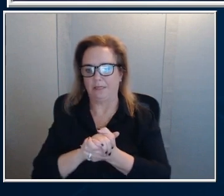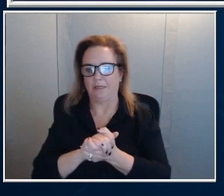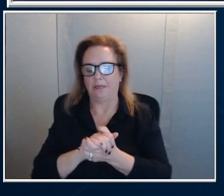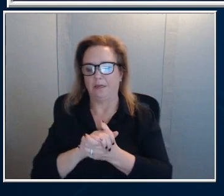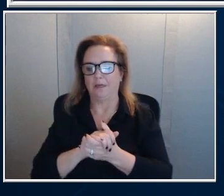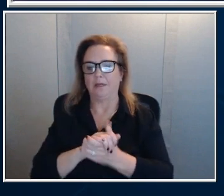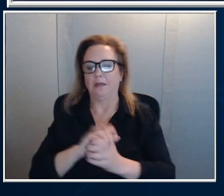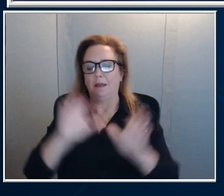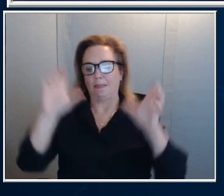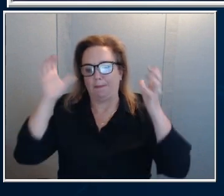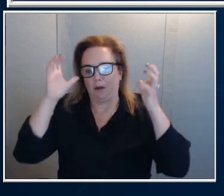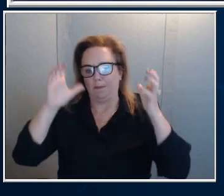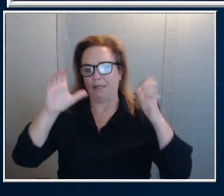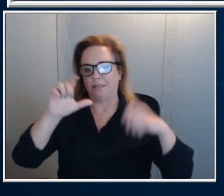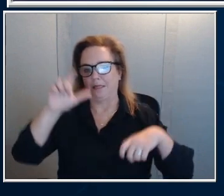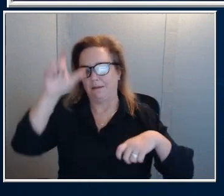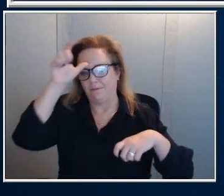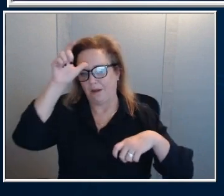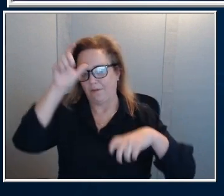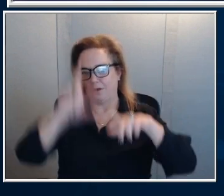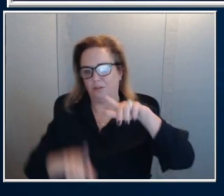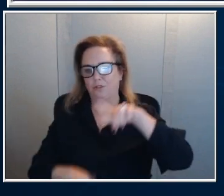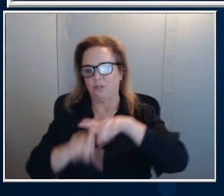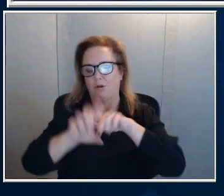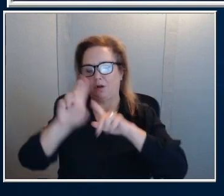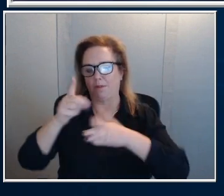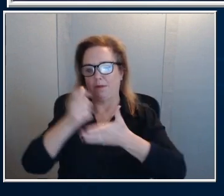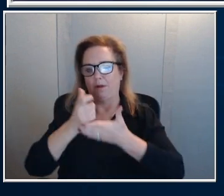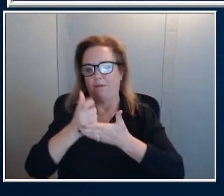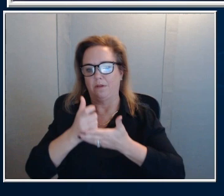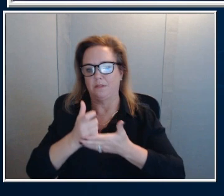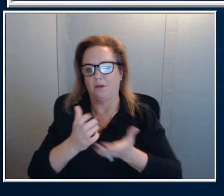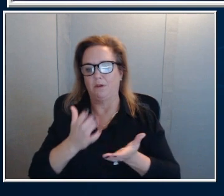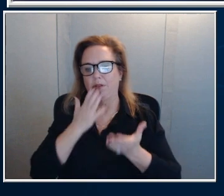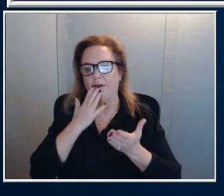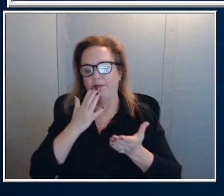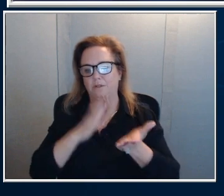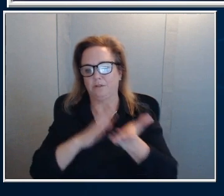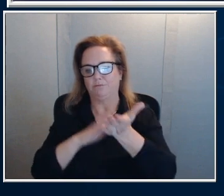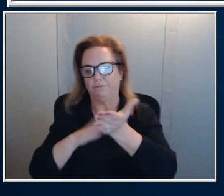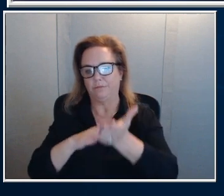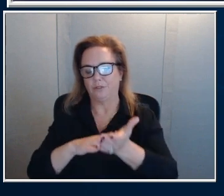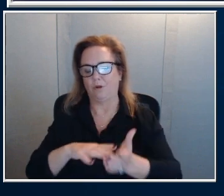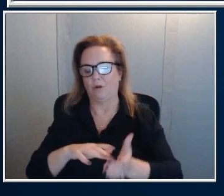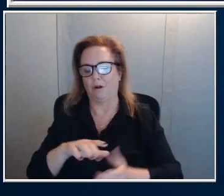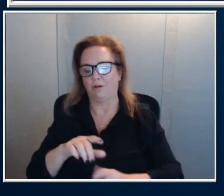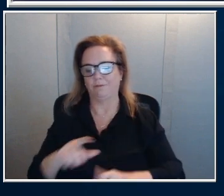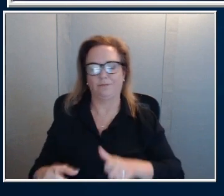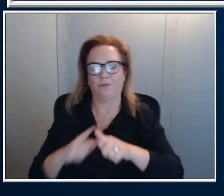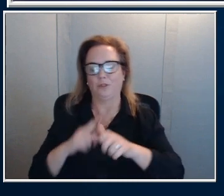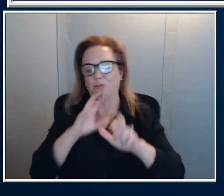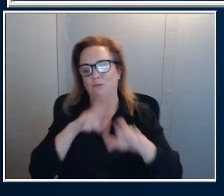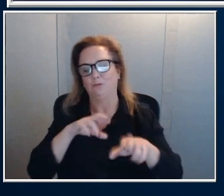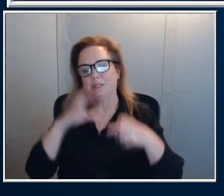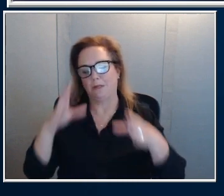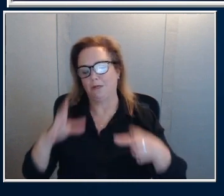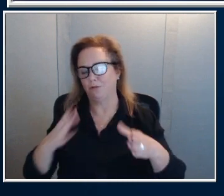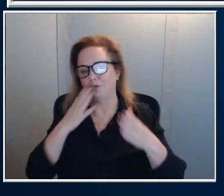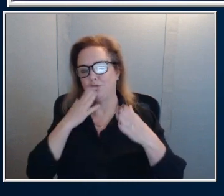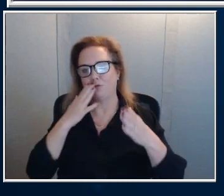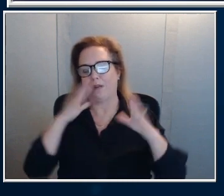and the firefighters showed up, and they were so reassuring. So just lots of shout outs to just our first responders who are doing so many great